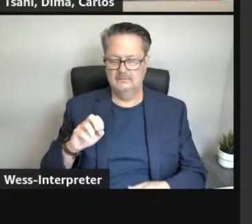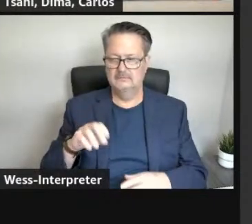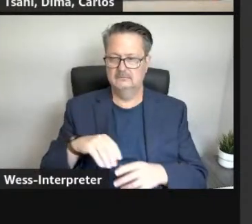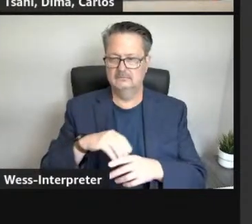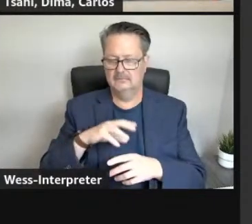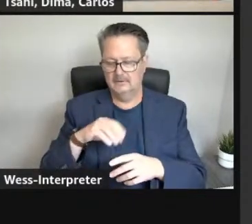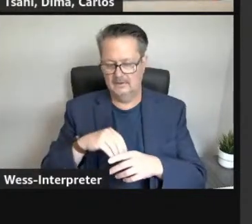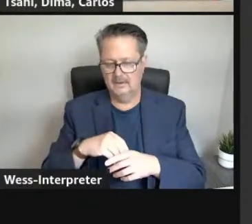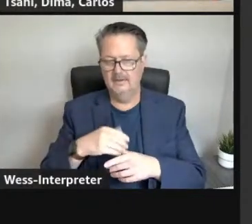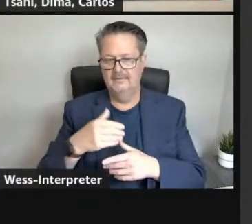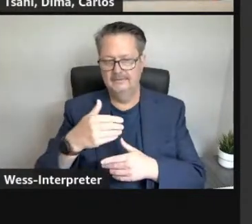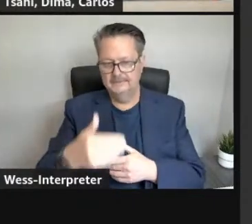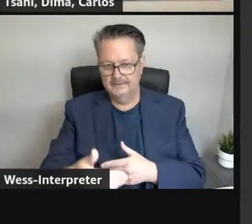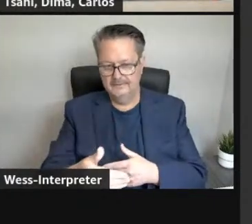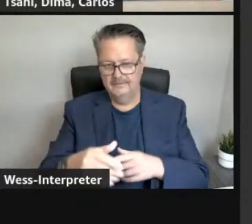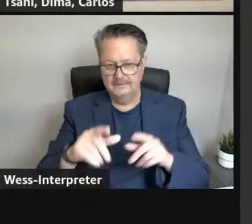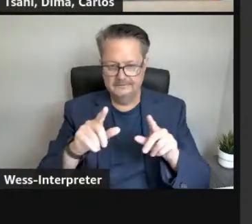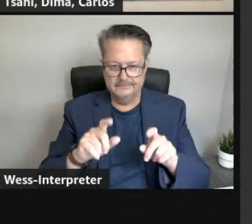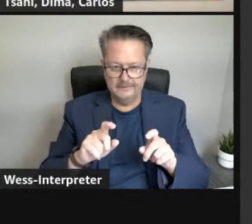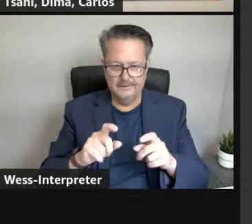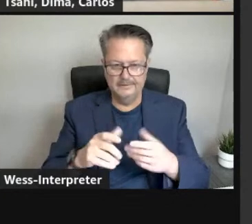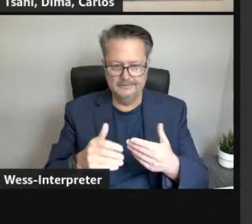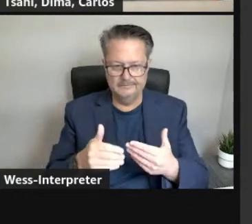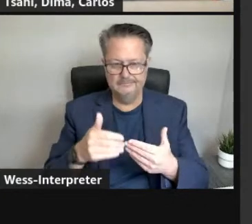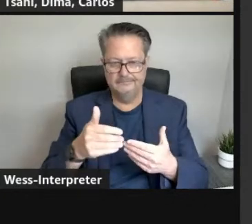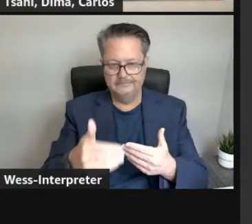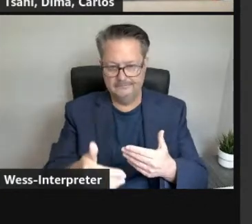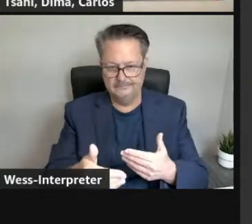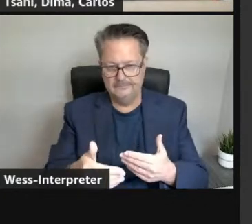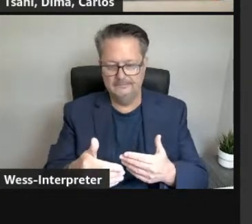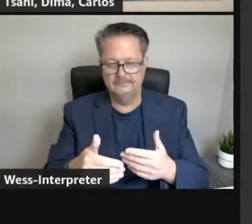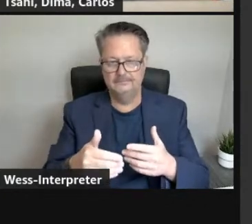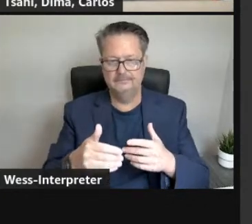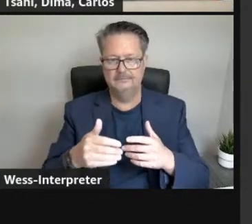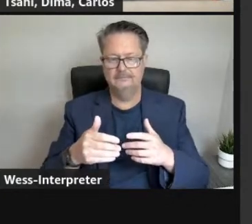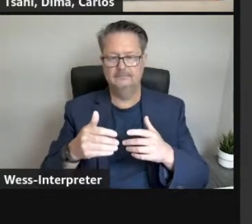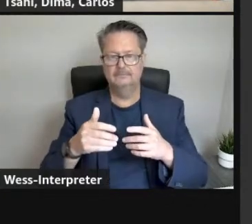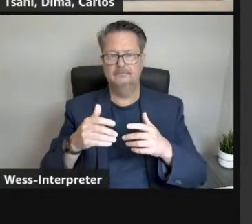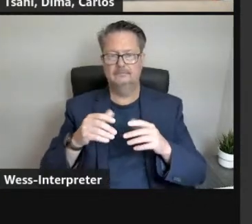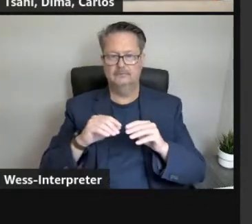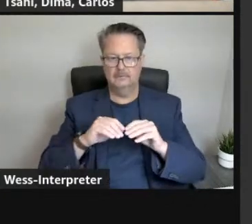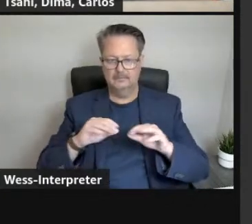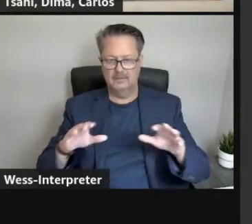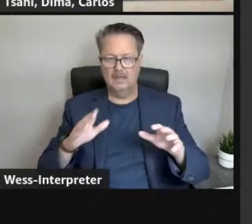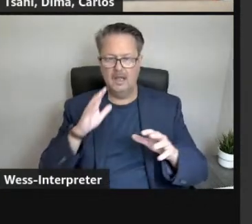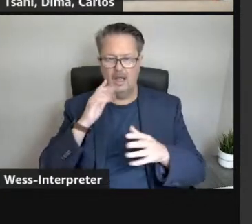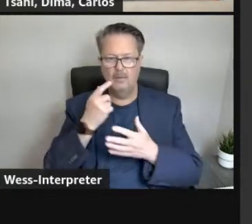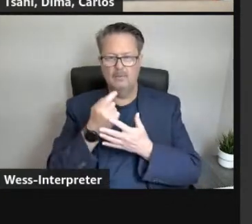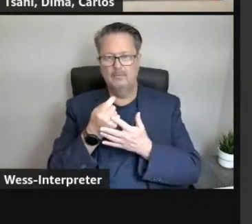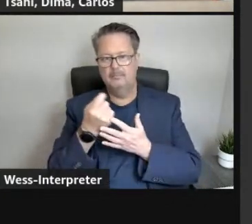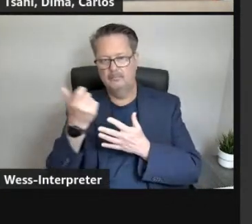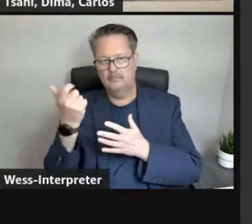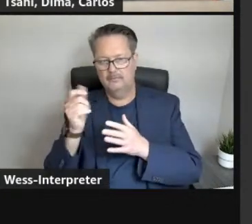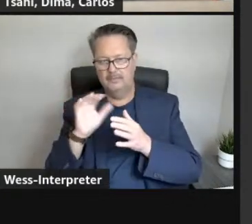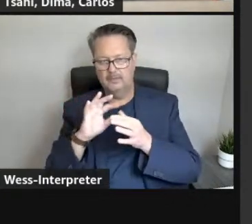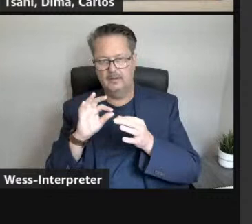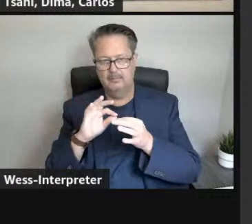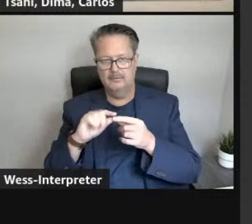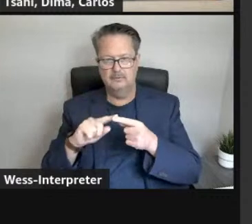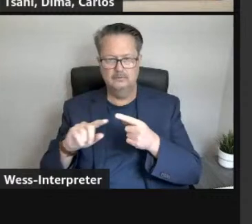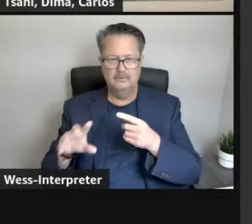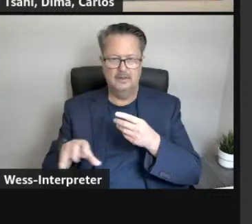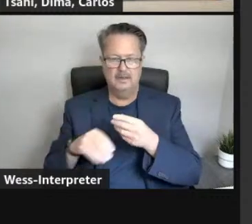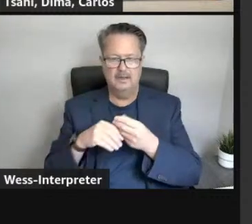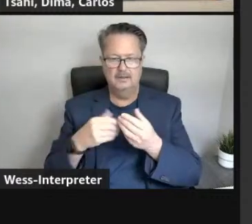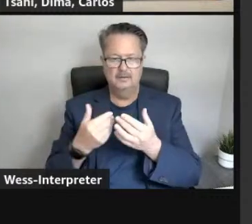for test. It's currently commented out, and I will remove this comment in order to add a new